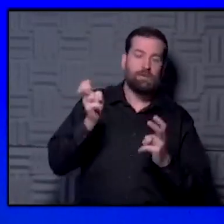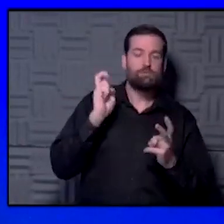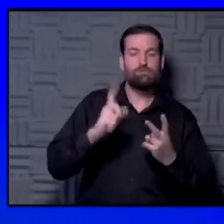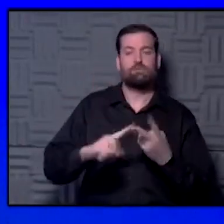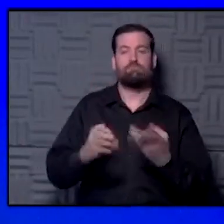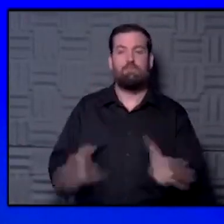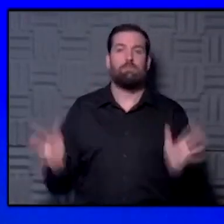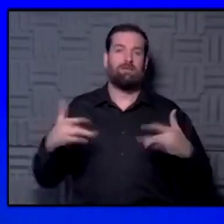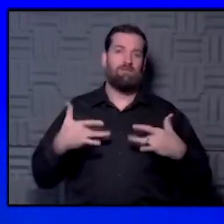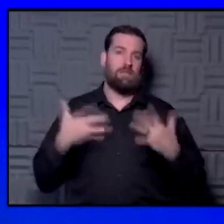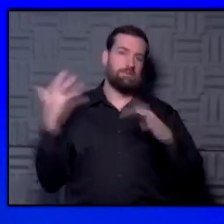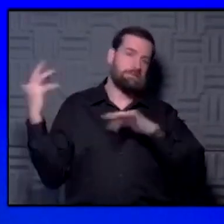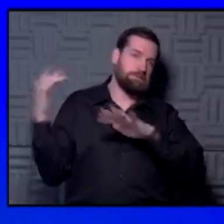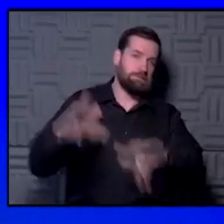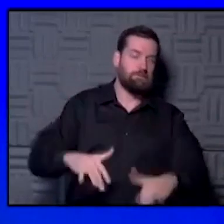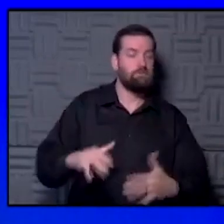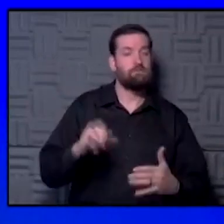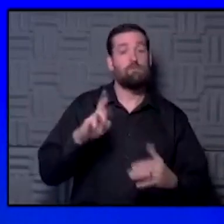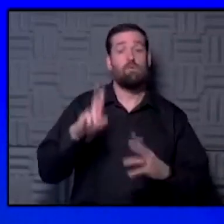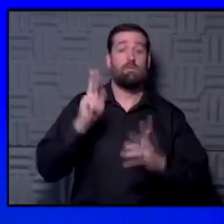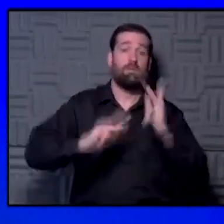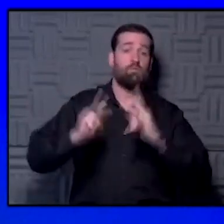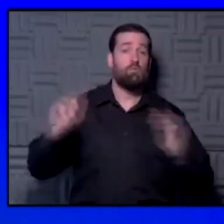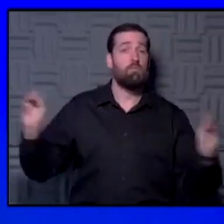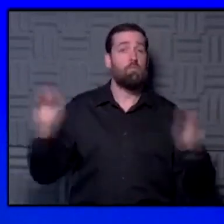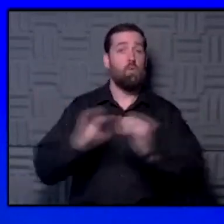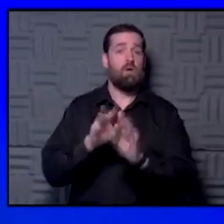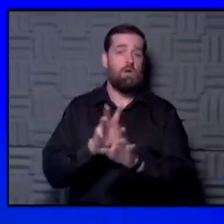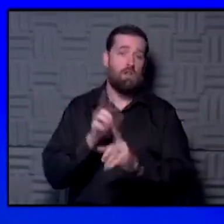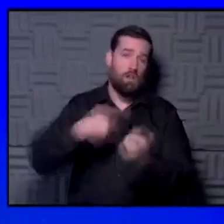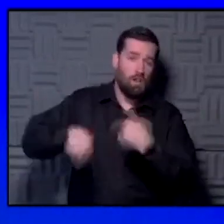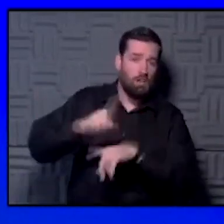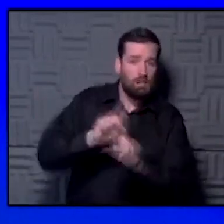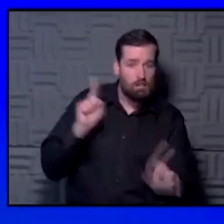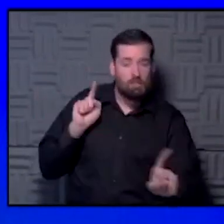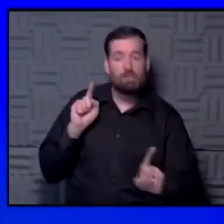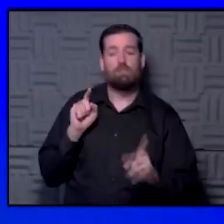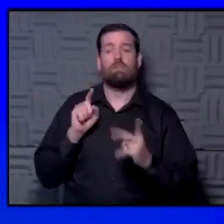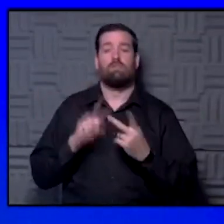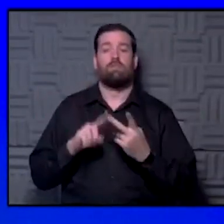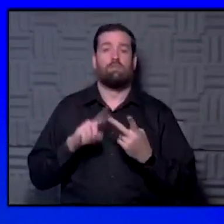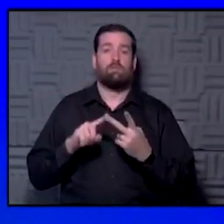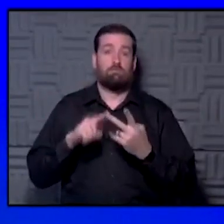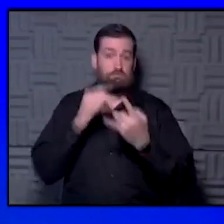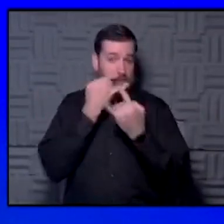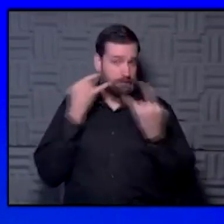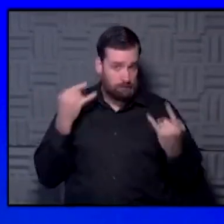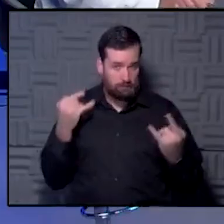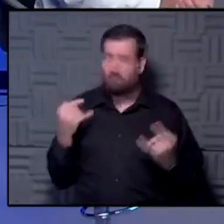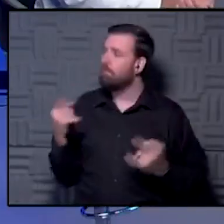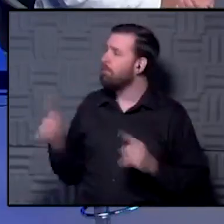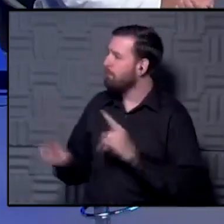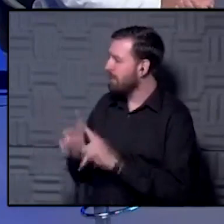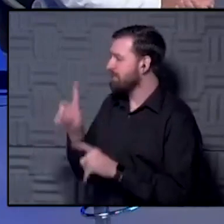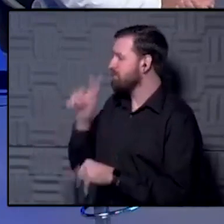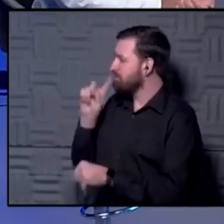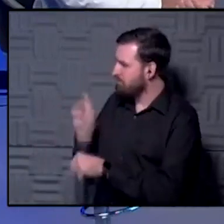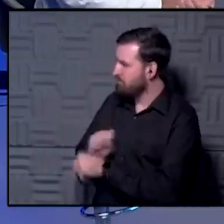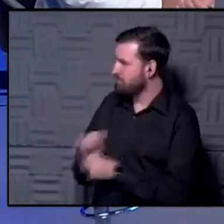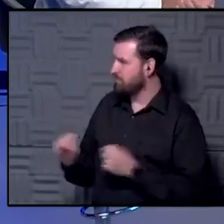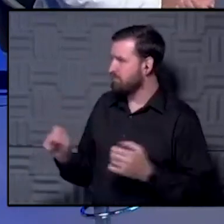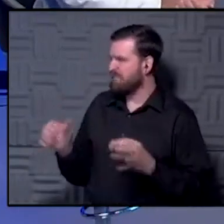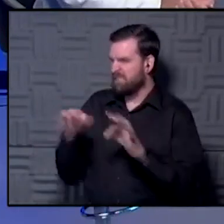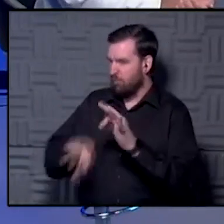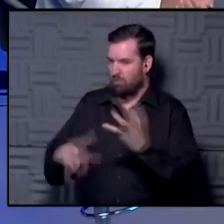are infected, but maybe people who are more distancing and wearing masks were not infected. So it's a very good question. Well, but the reality is that, the